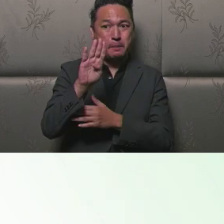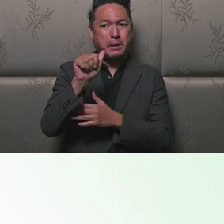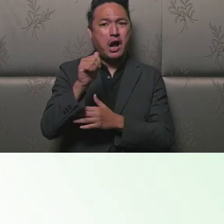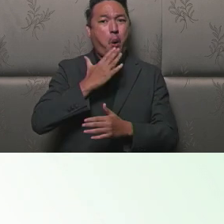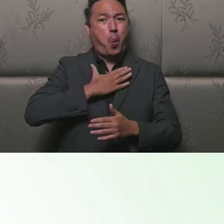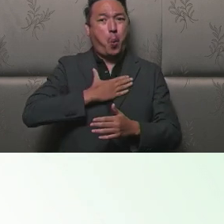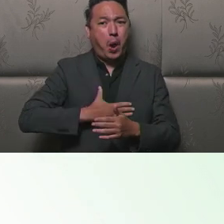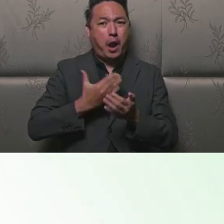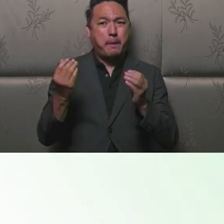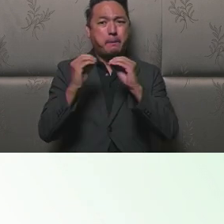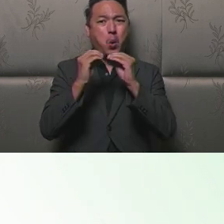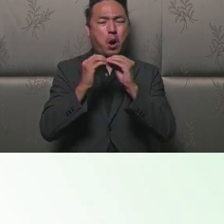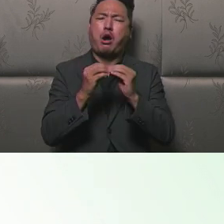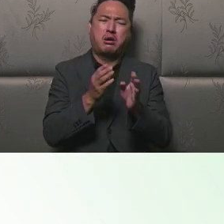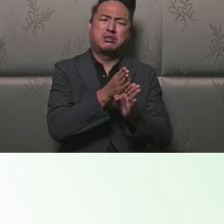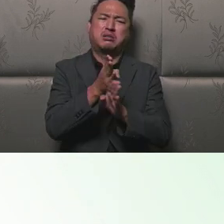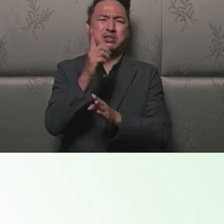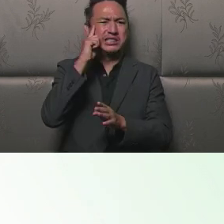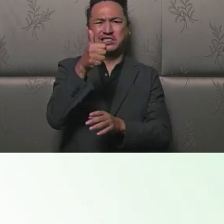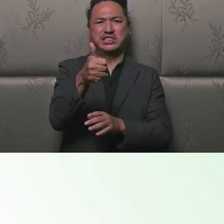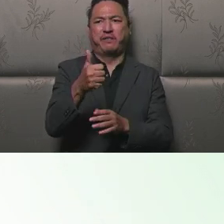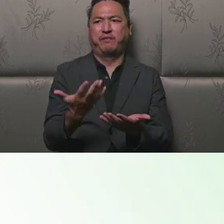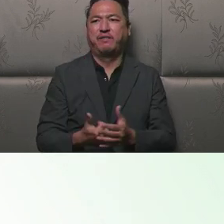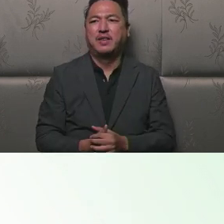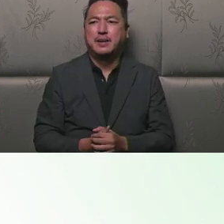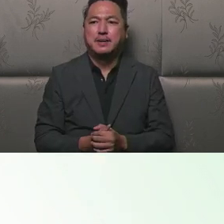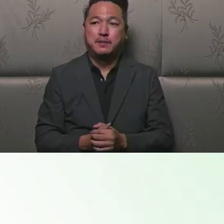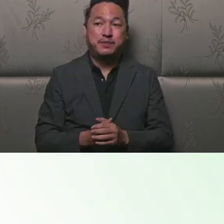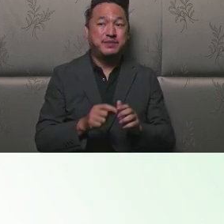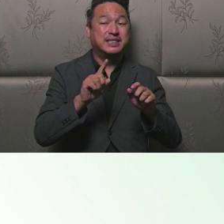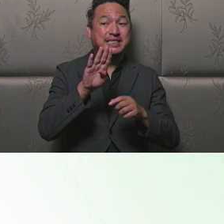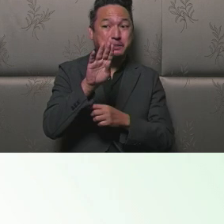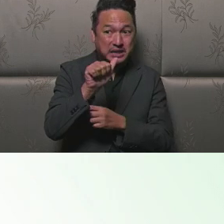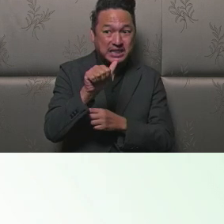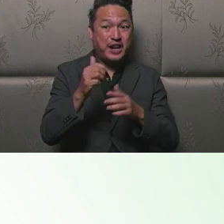as vocational schools, universities, or academic credit institutions.